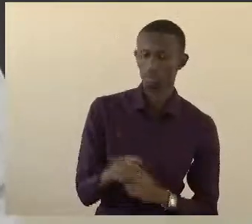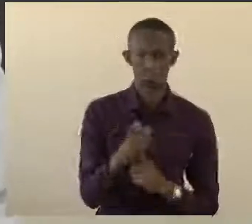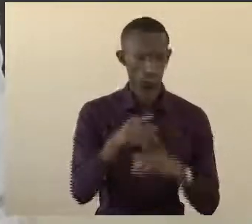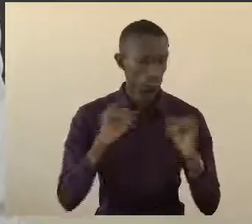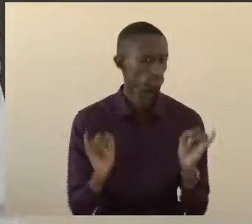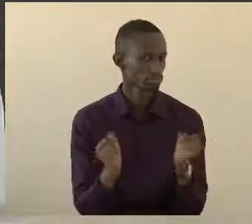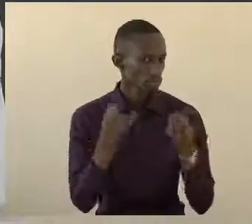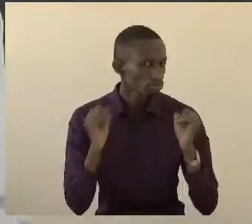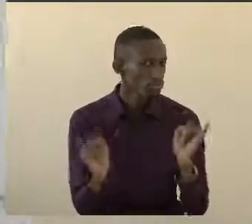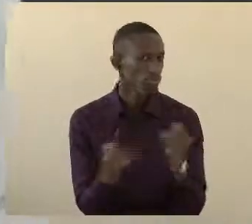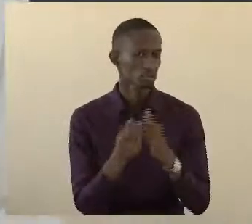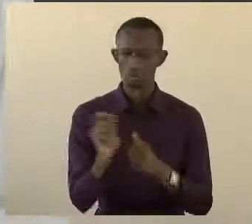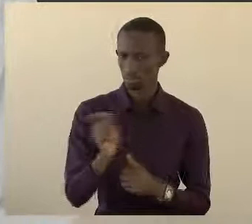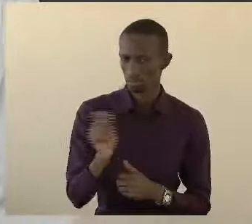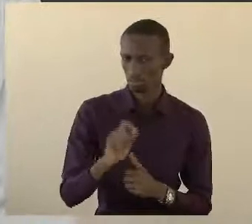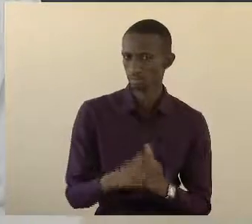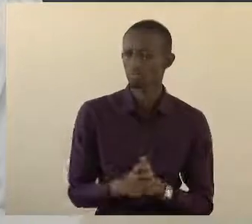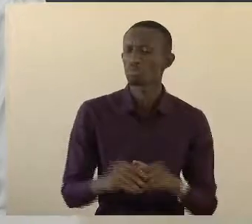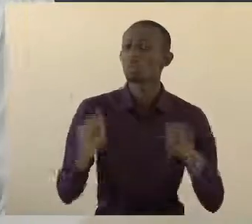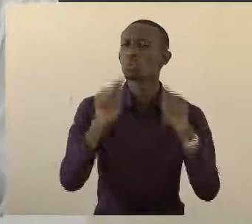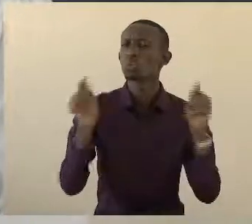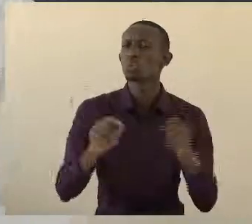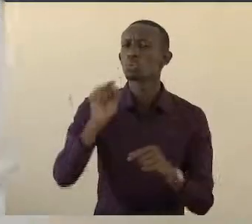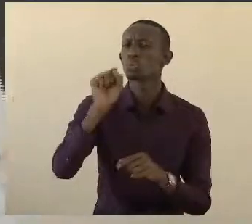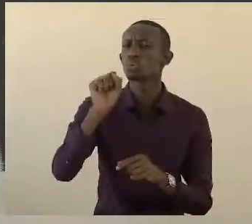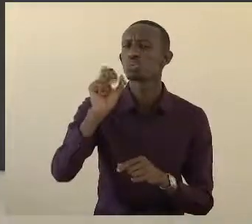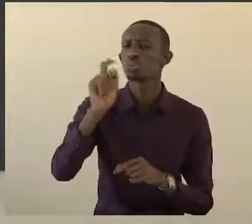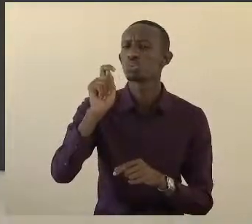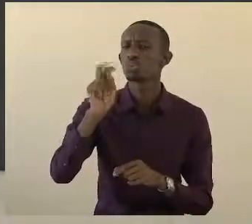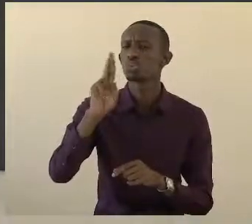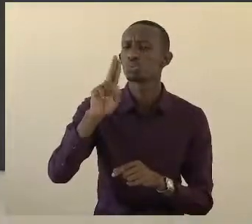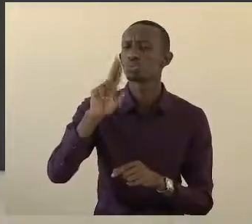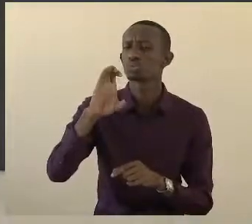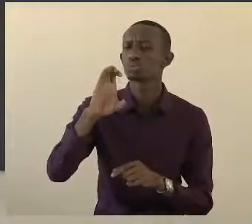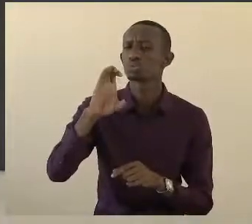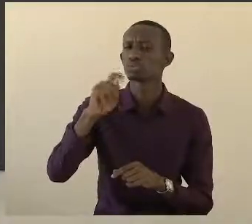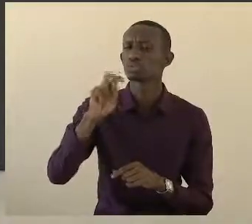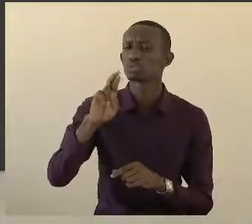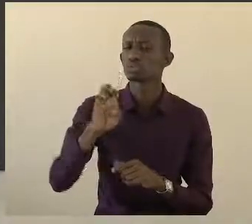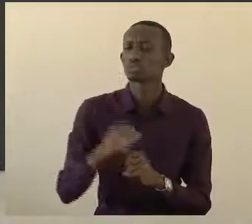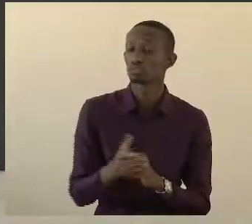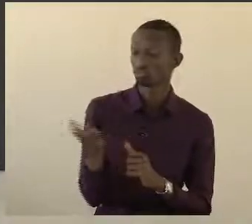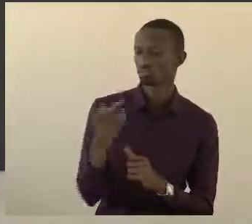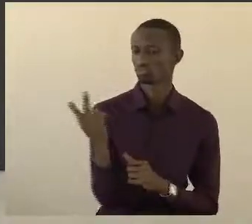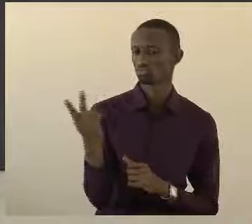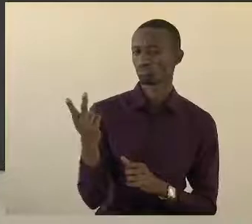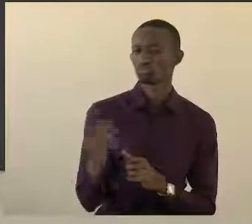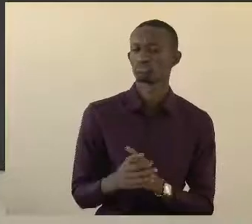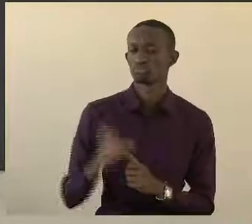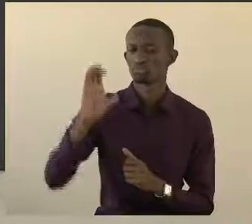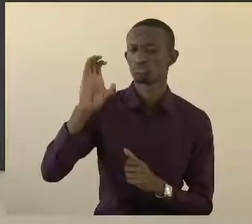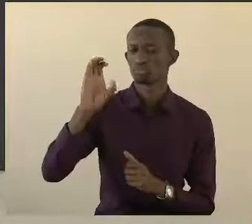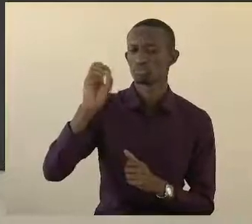to write the structures of these two compounds. Because if you want to prepare